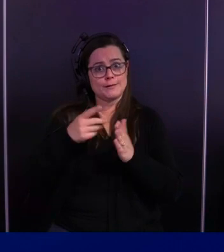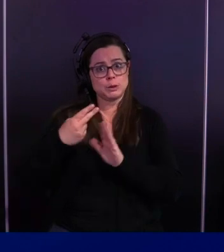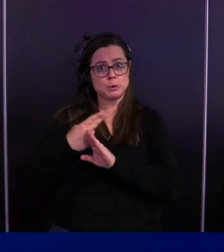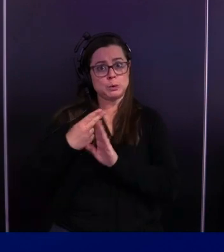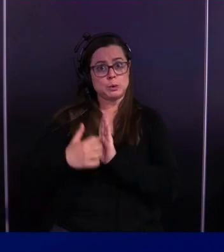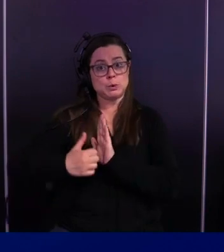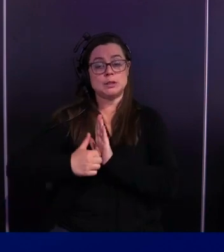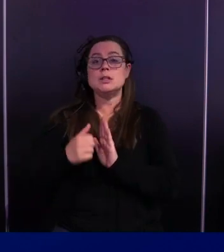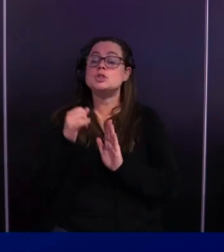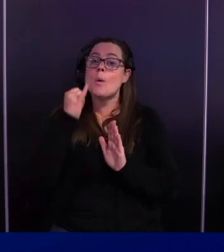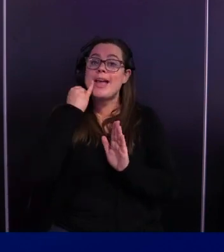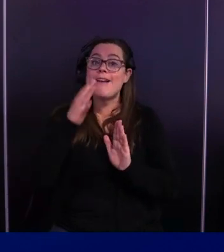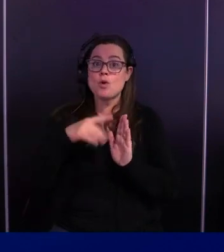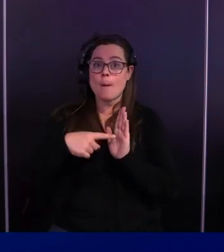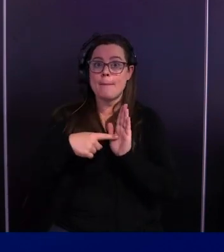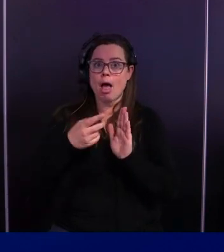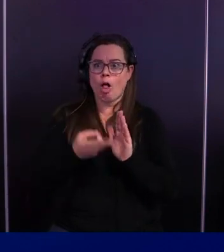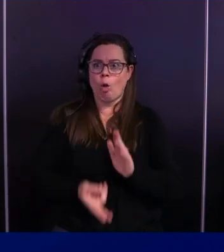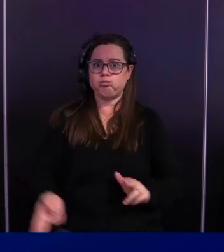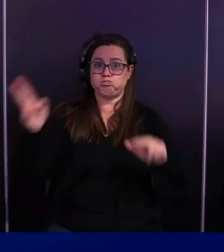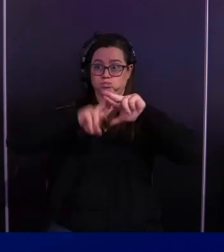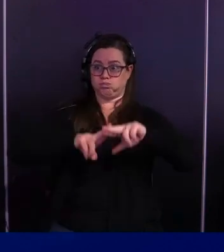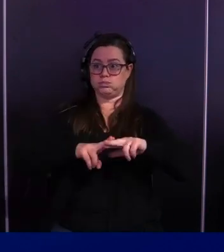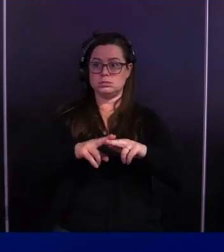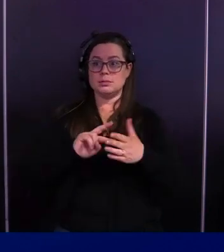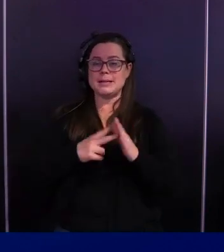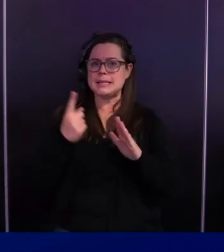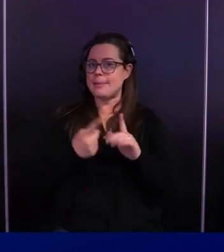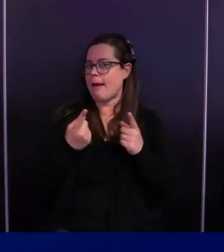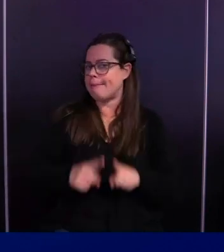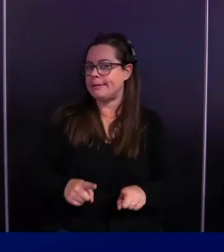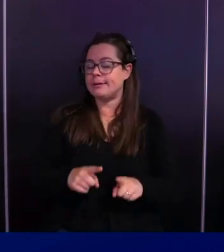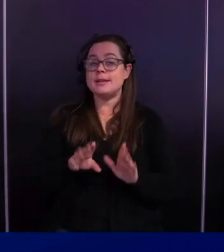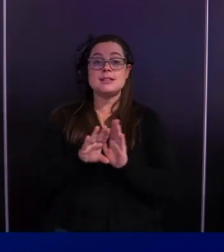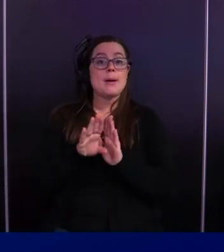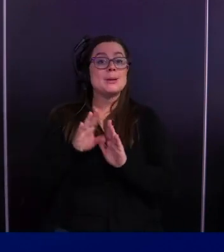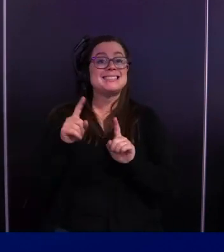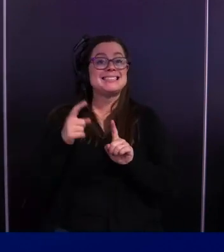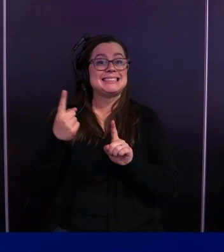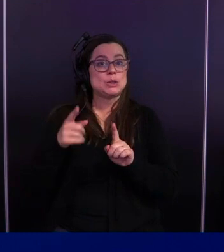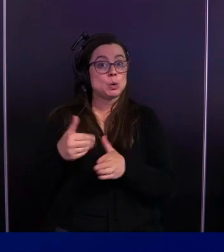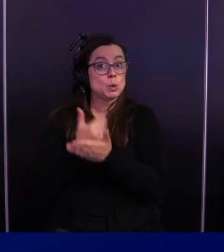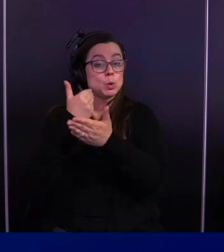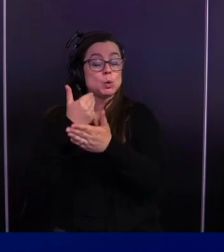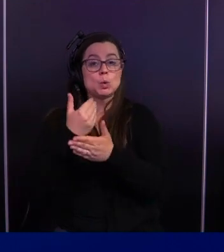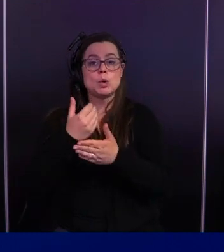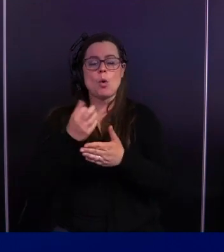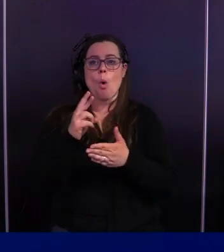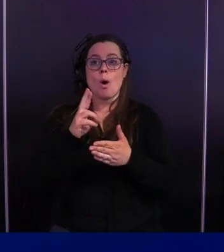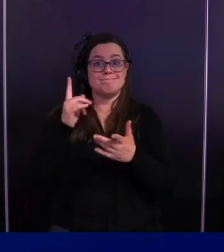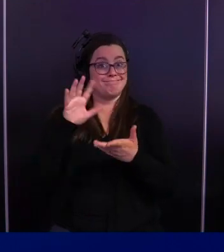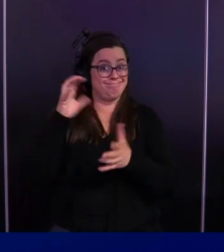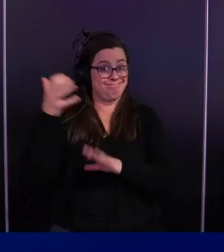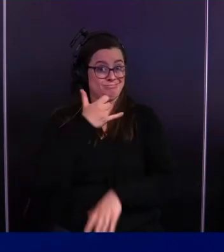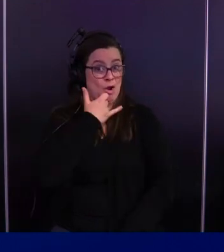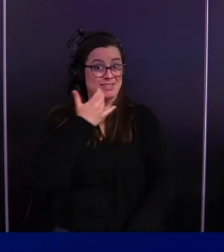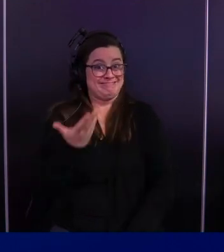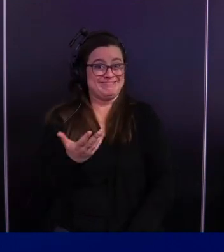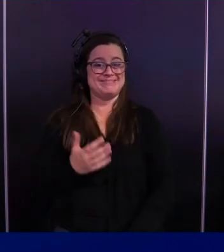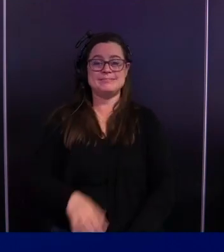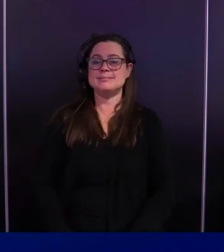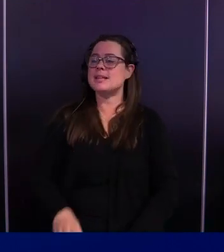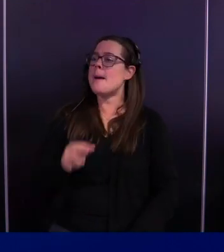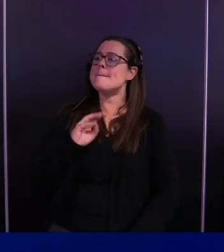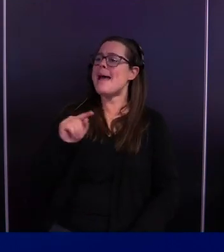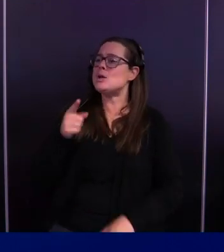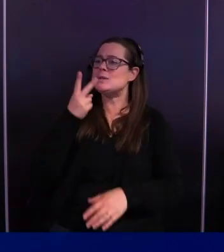bill changes notably, something has happened. Either you've got a developer testing something new, or maybe something went wrong. Yeah. How about you, Matt? What do you see? What are